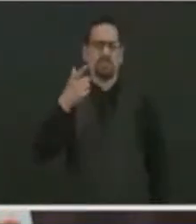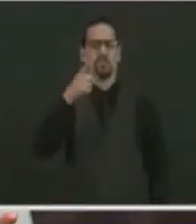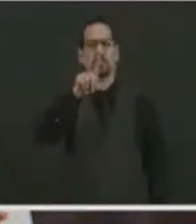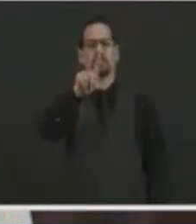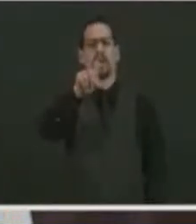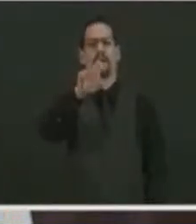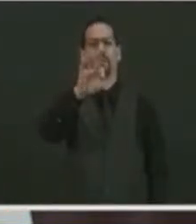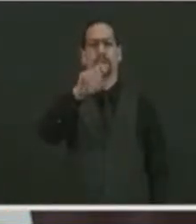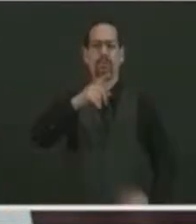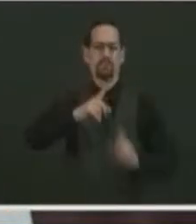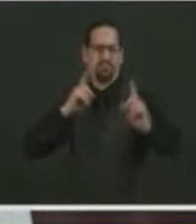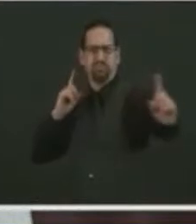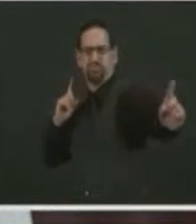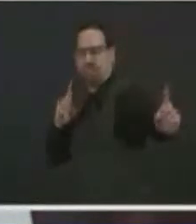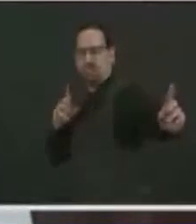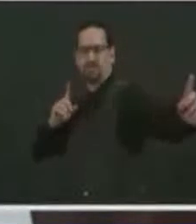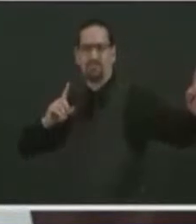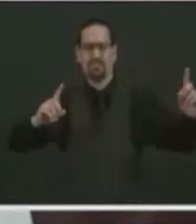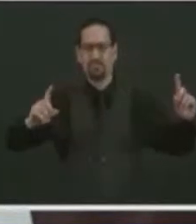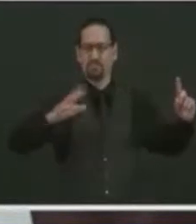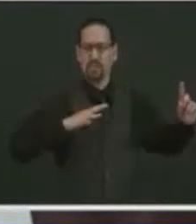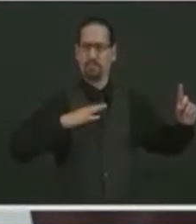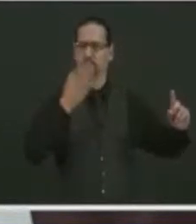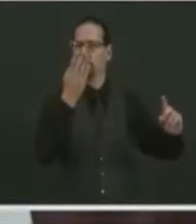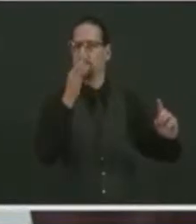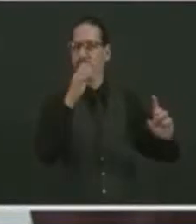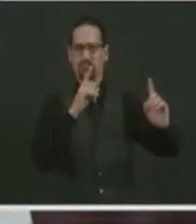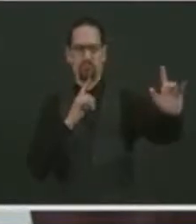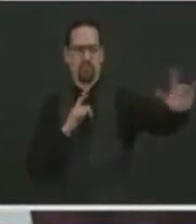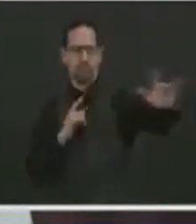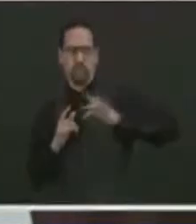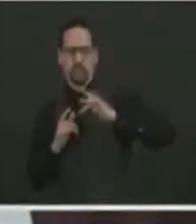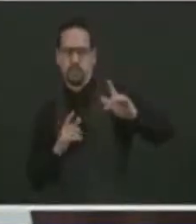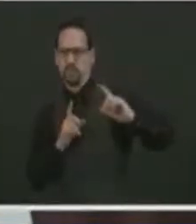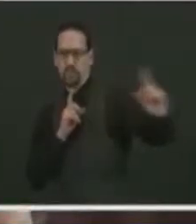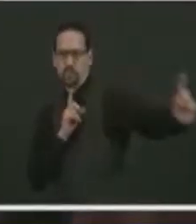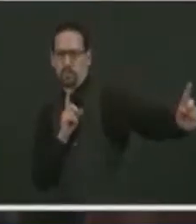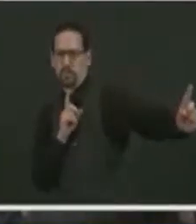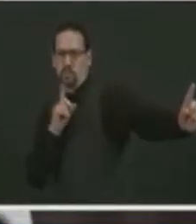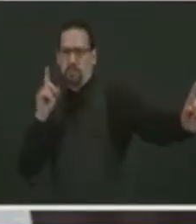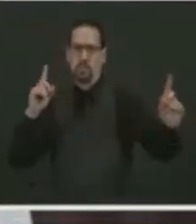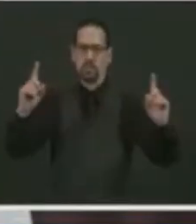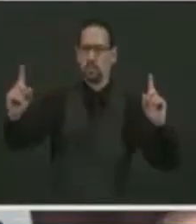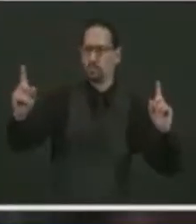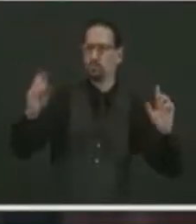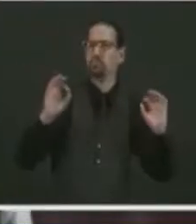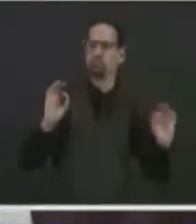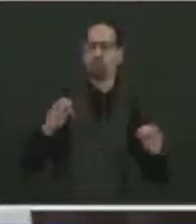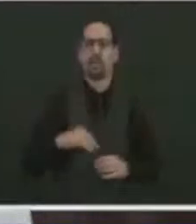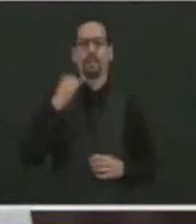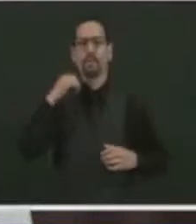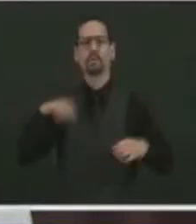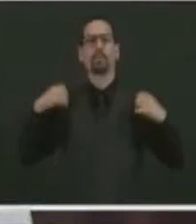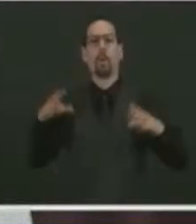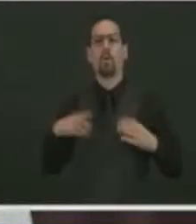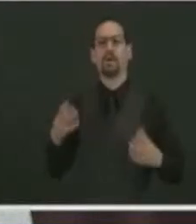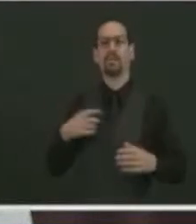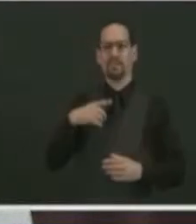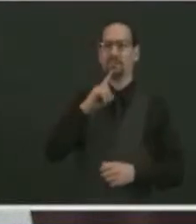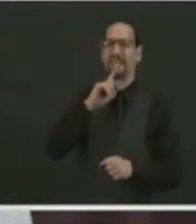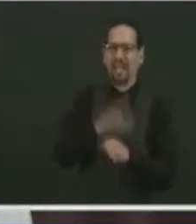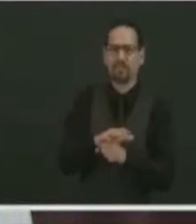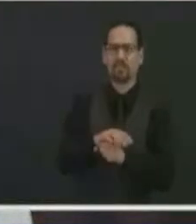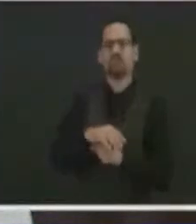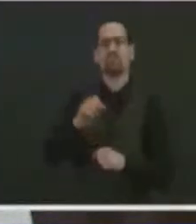from smaller owners, they said, well, we have ways that we can guarantee the social distancing and mask wearing, but